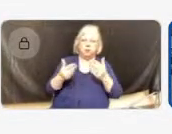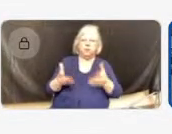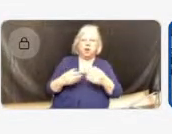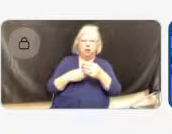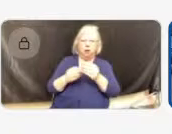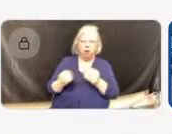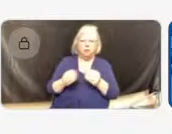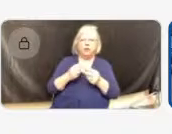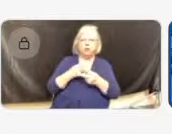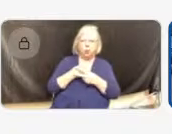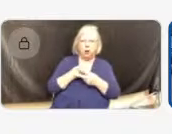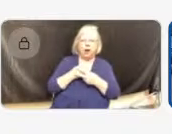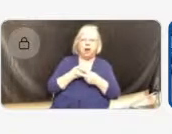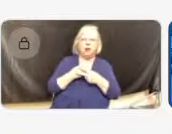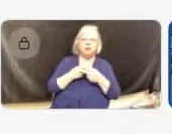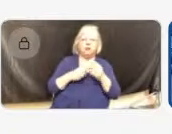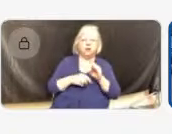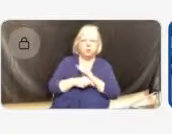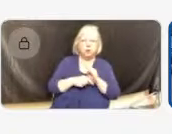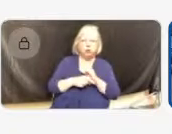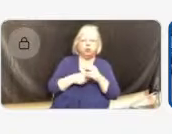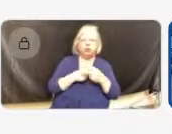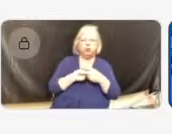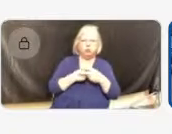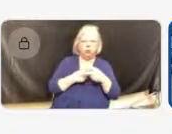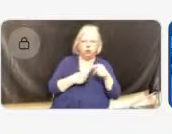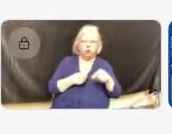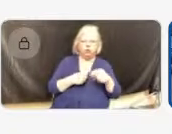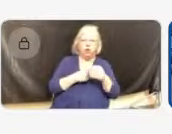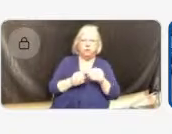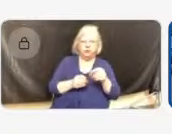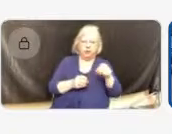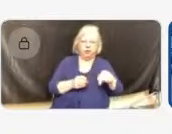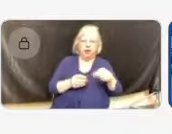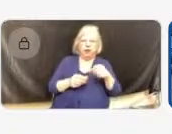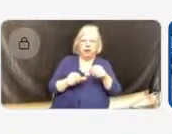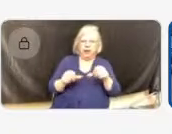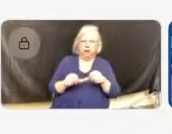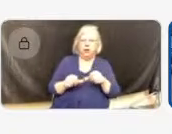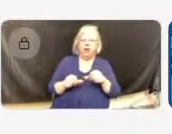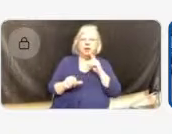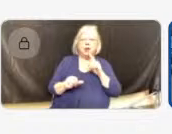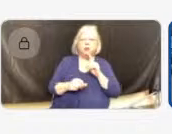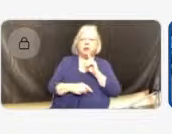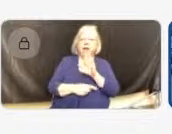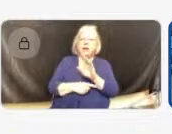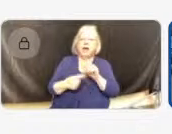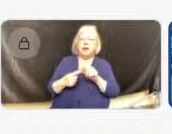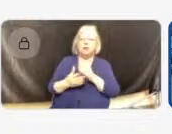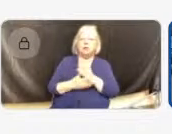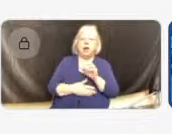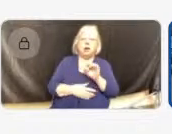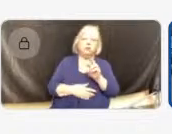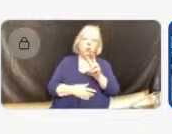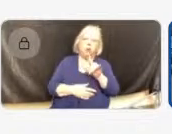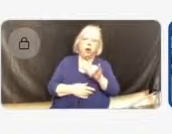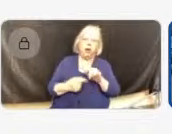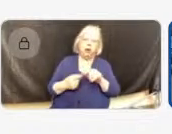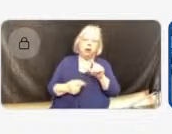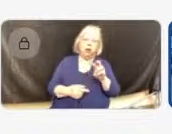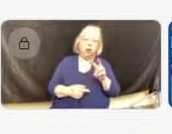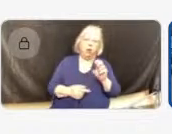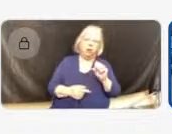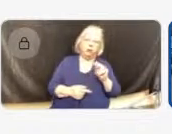and commercial storage at this location. Developer will dedicate the right-of-way on Lawson Road when the first phase